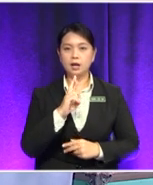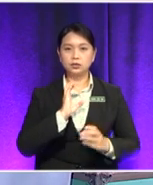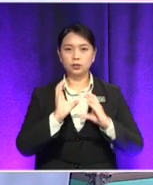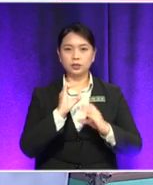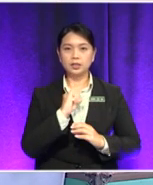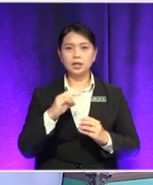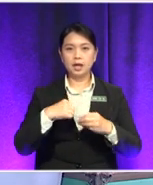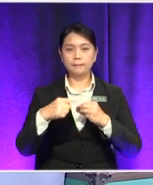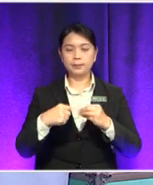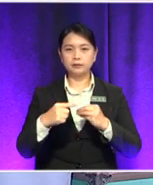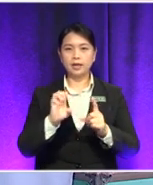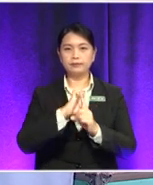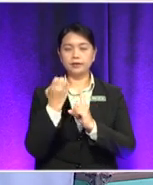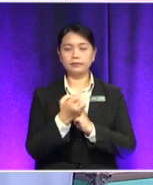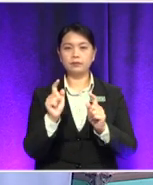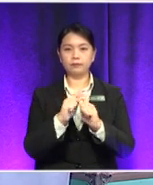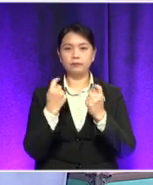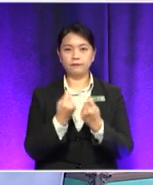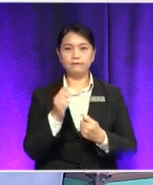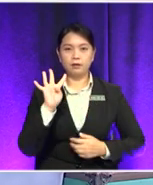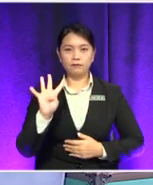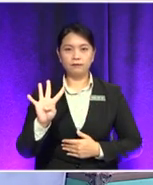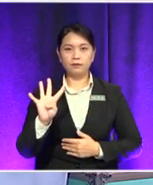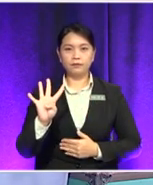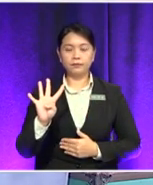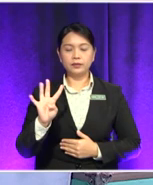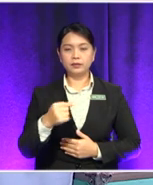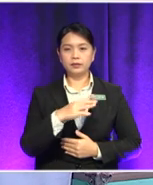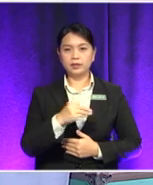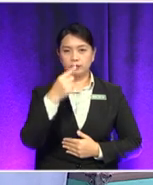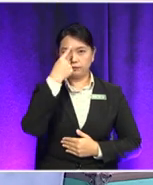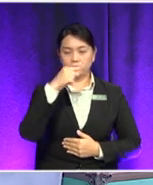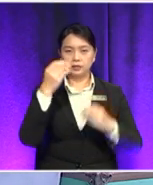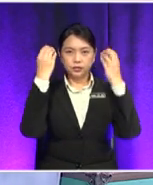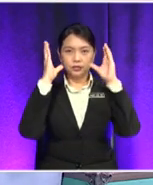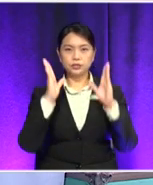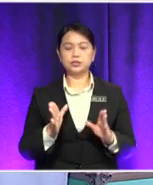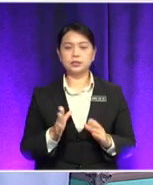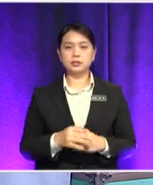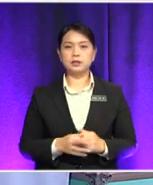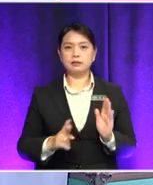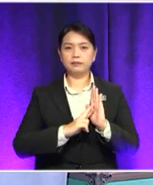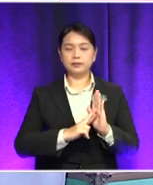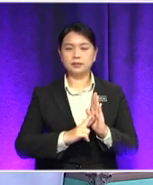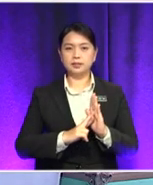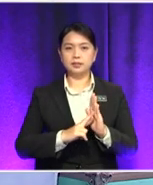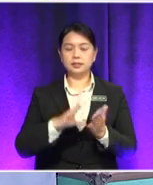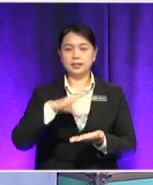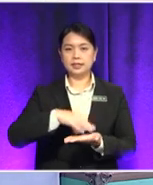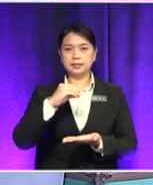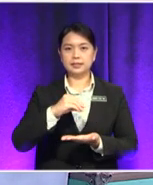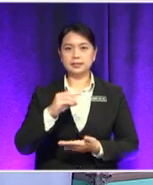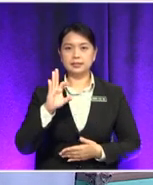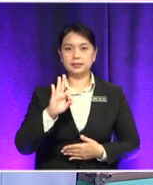obviously this is Form 4 syllabus. And for the teacher's reference, this is lesson 92.